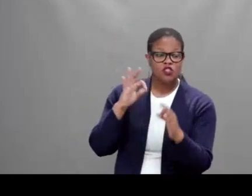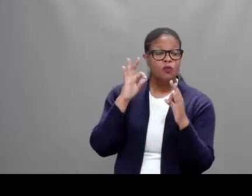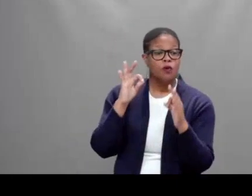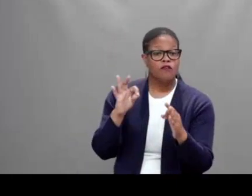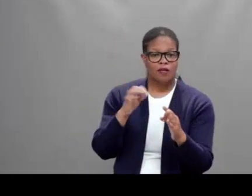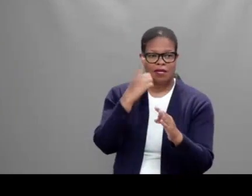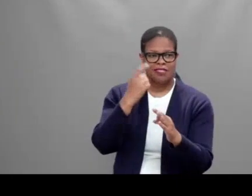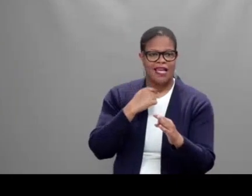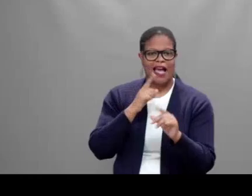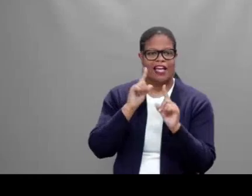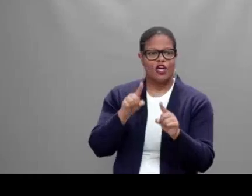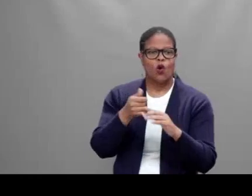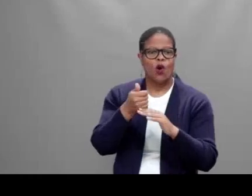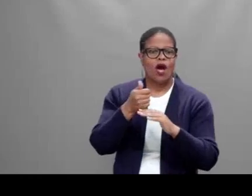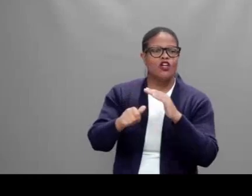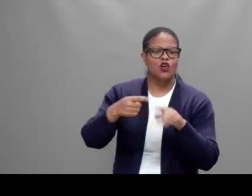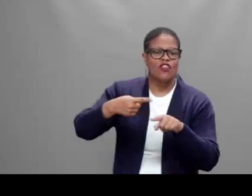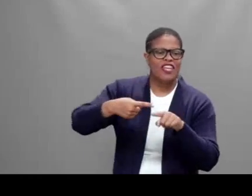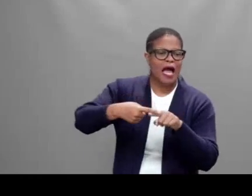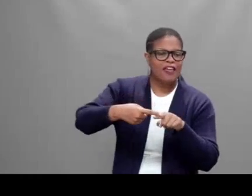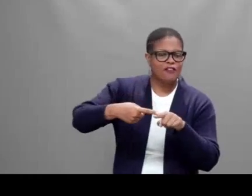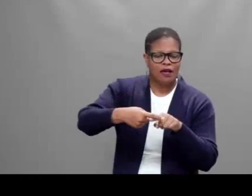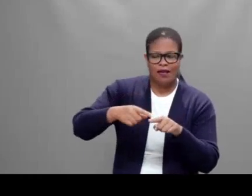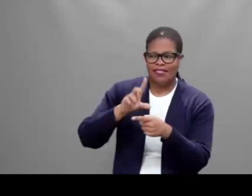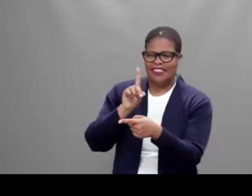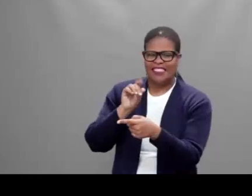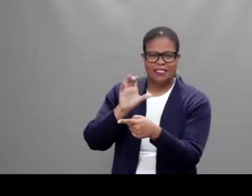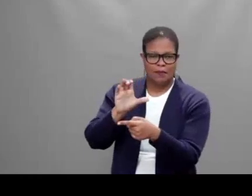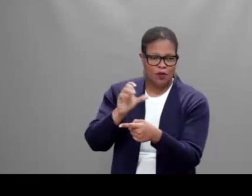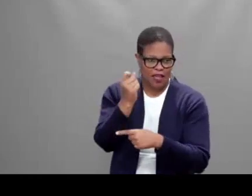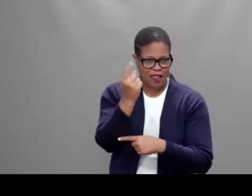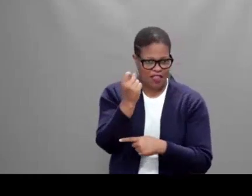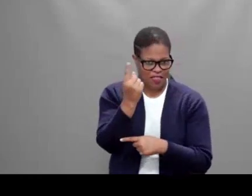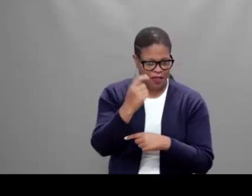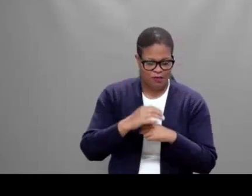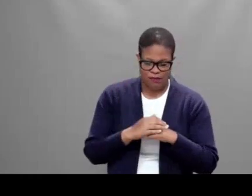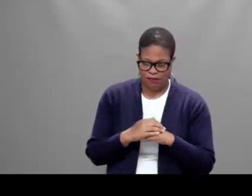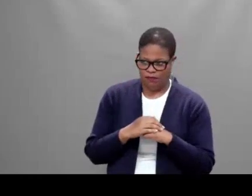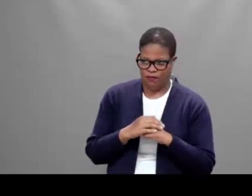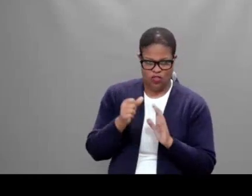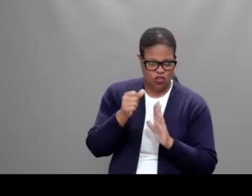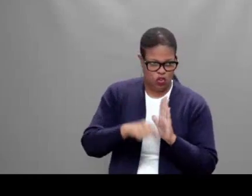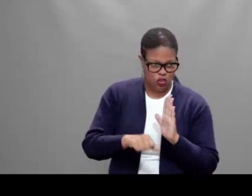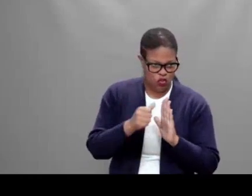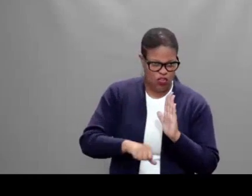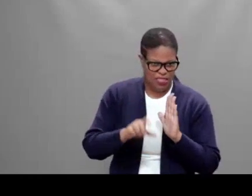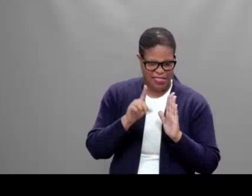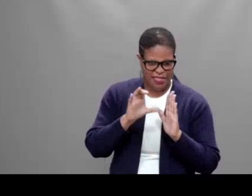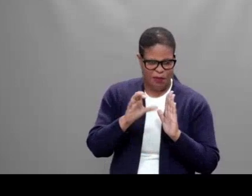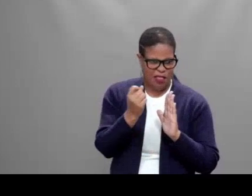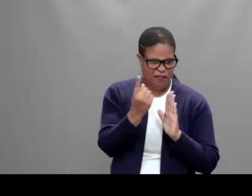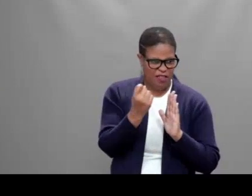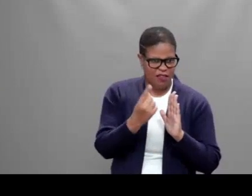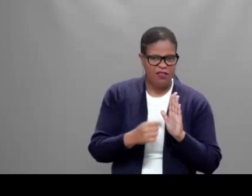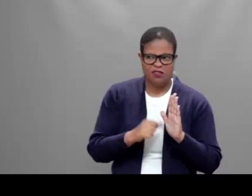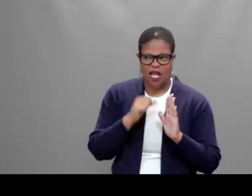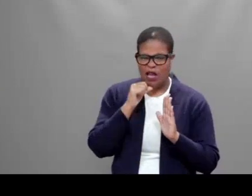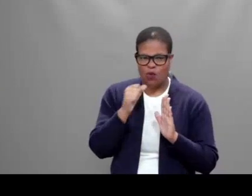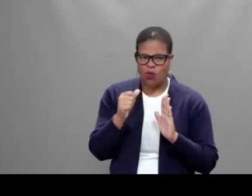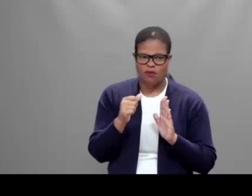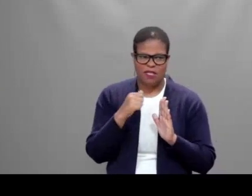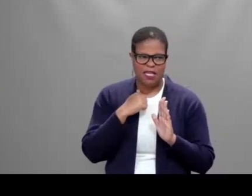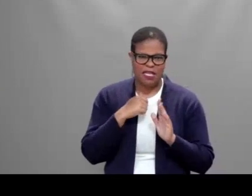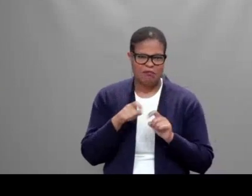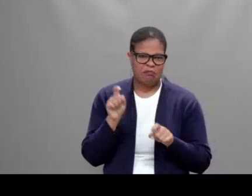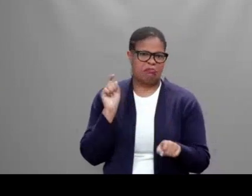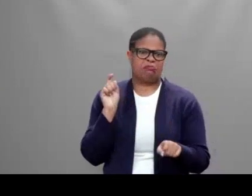the knife on December the 11th, and I will be out of circulation